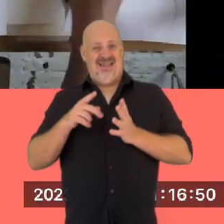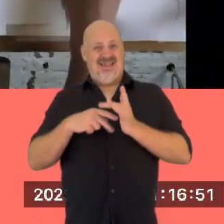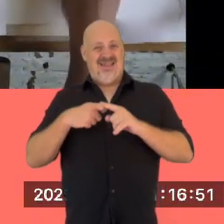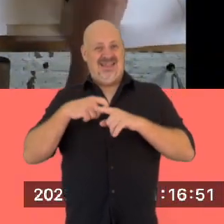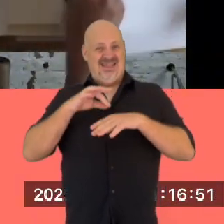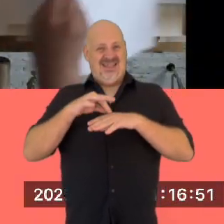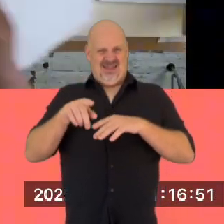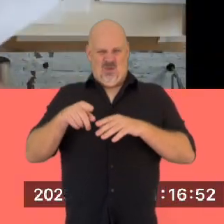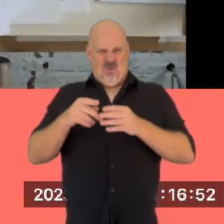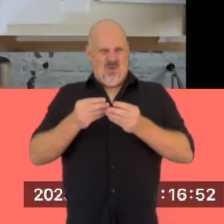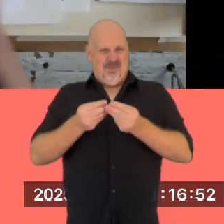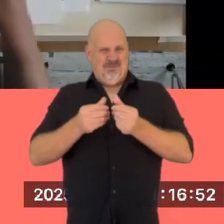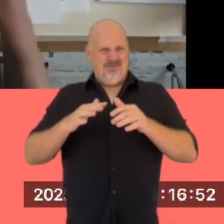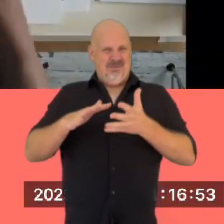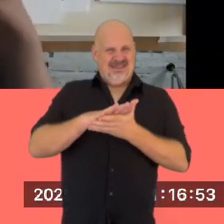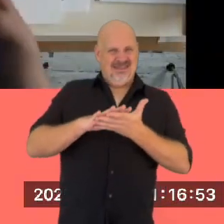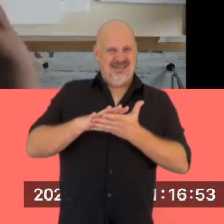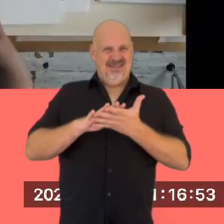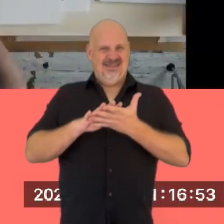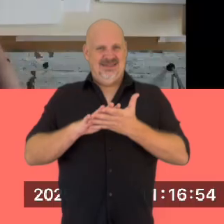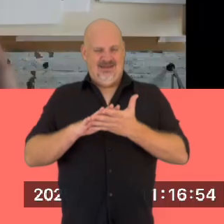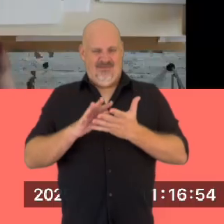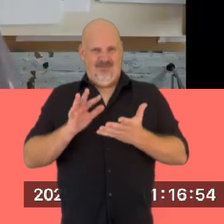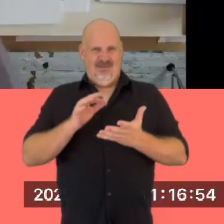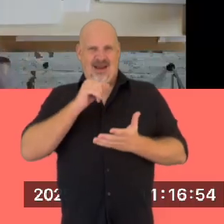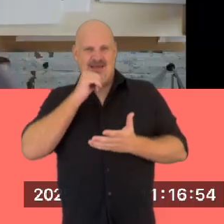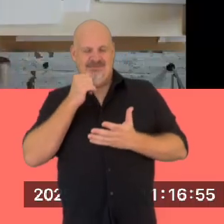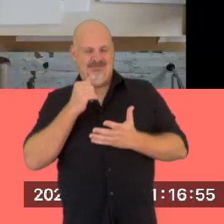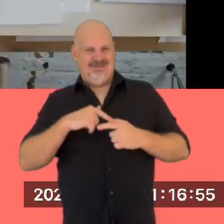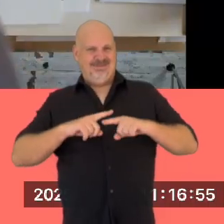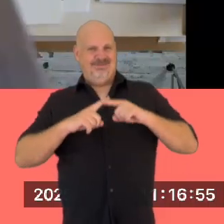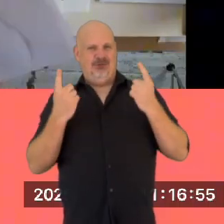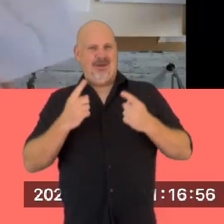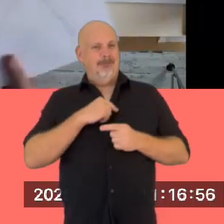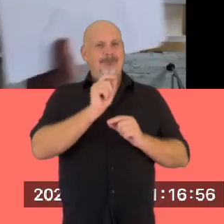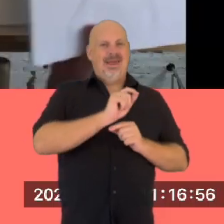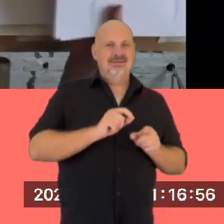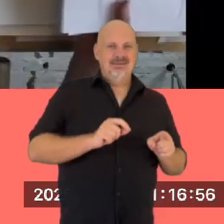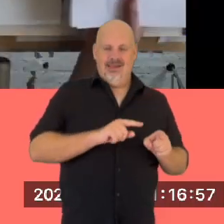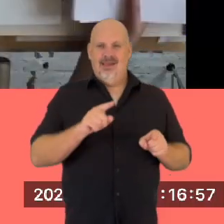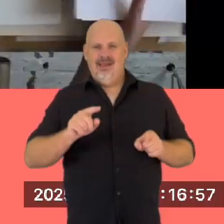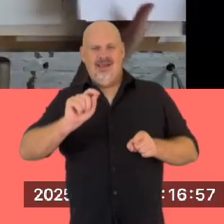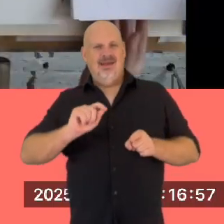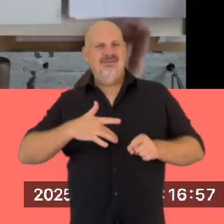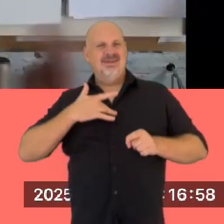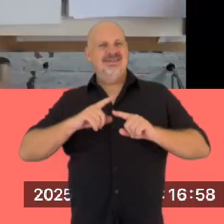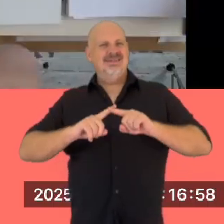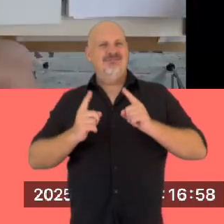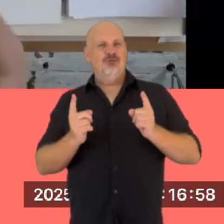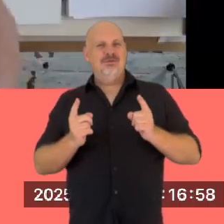Get the inks going, which are gloriously messy and a very nice different feel to the